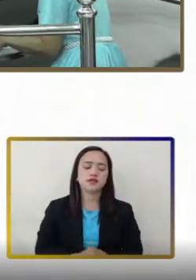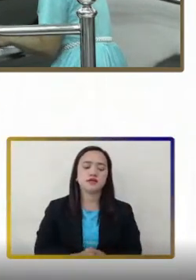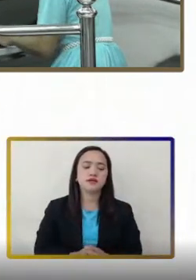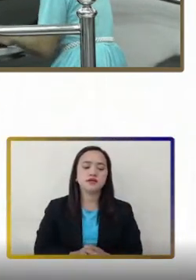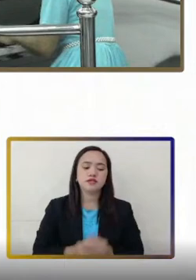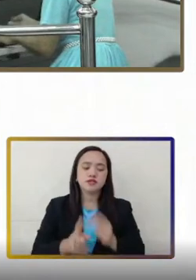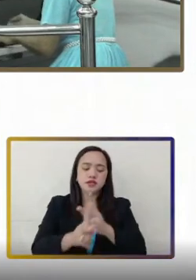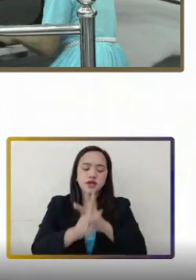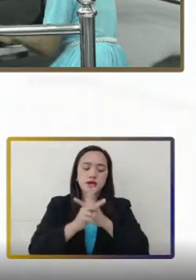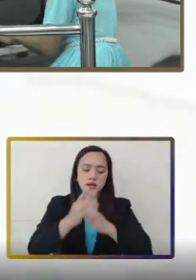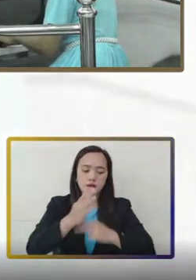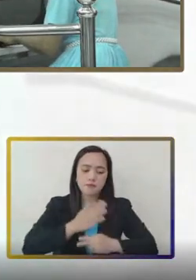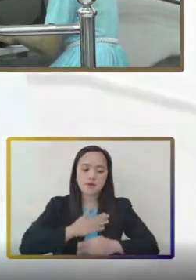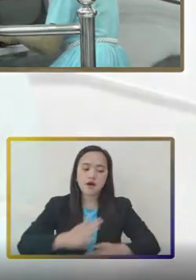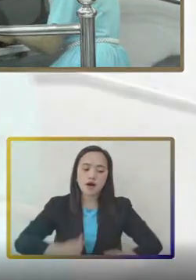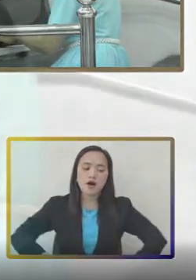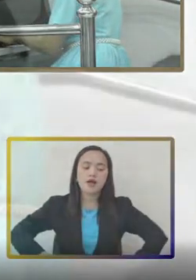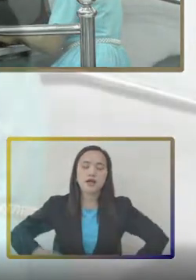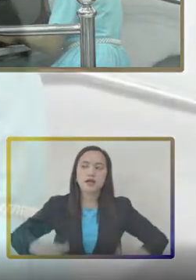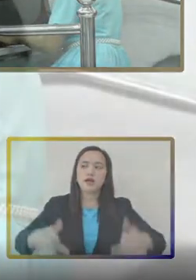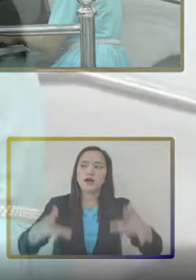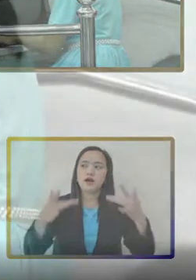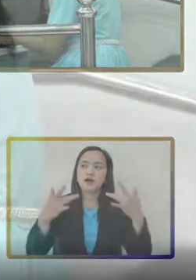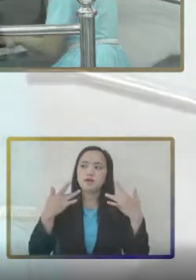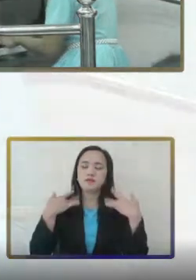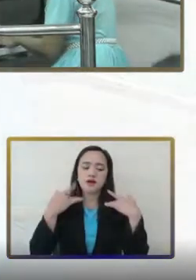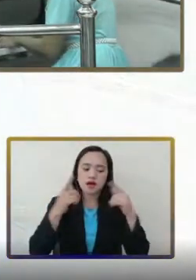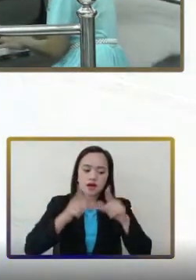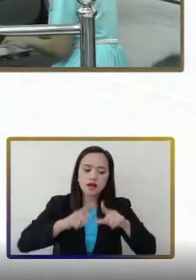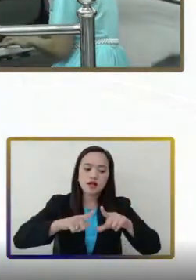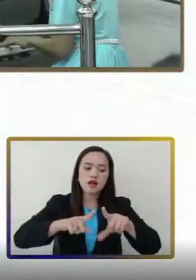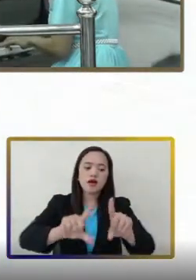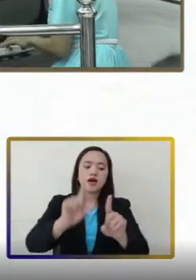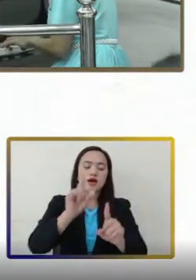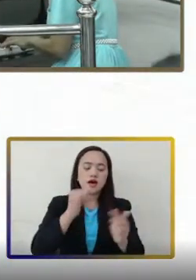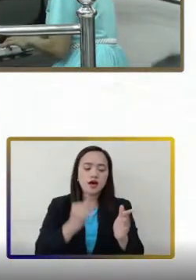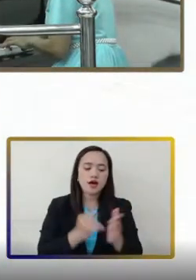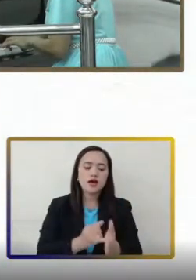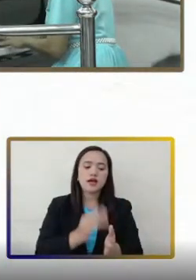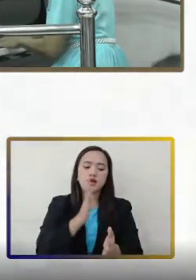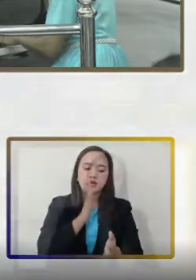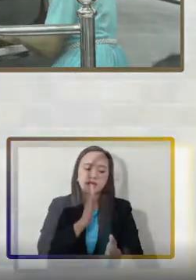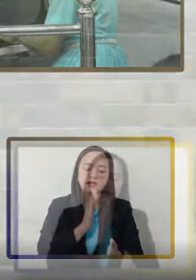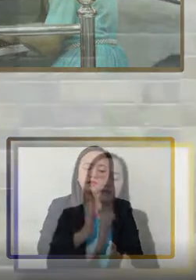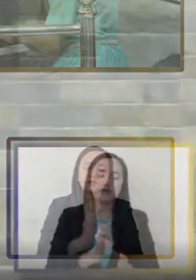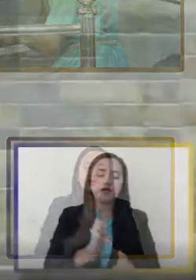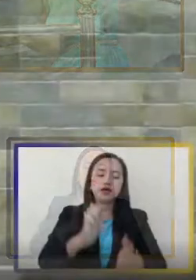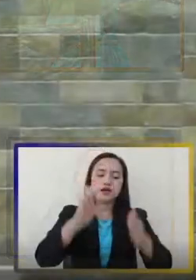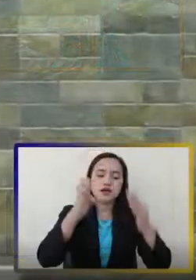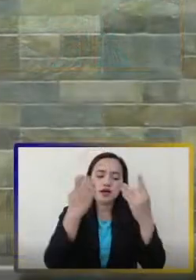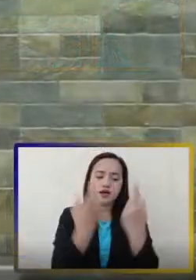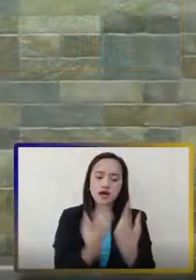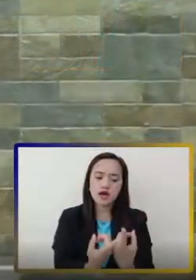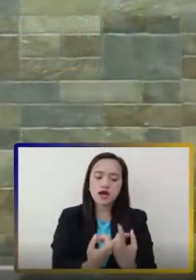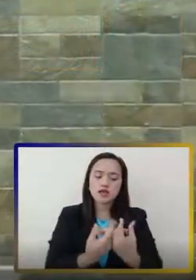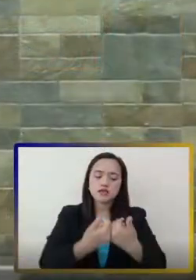Christ. Take my life and let it be